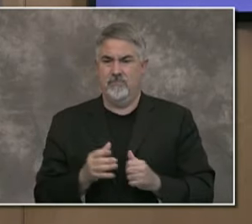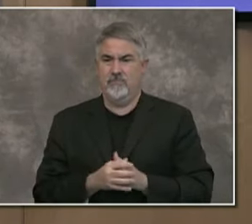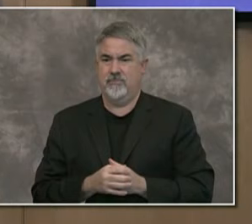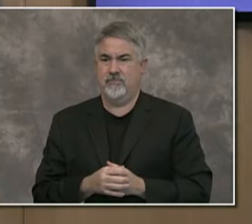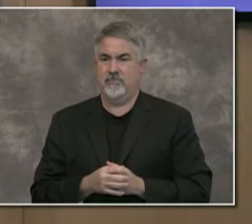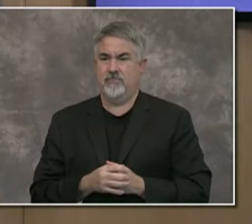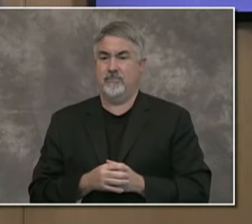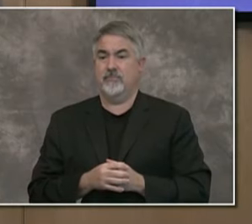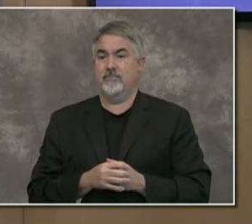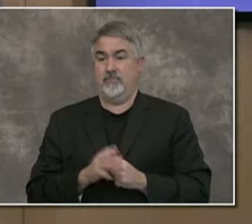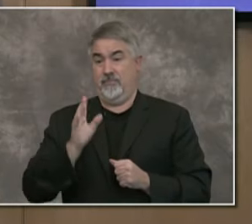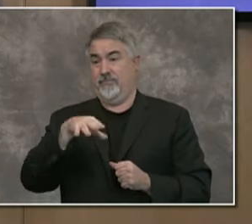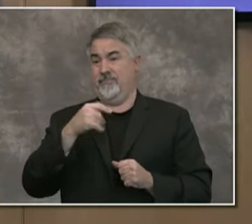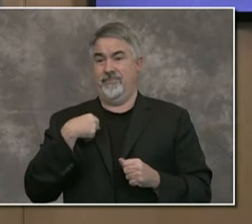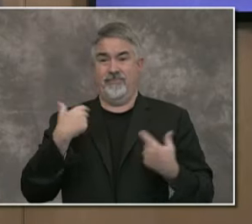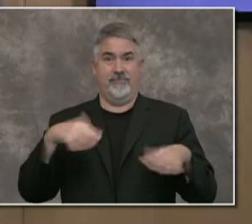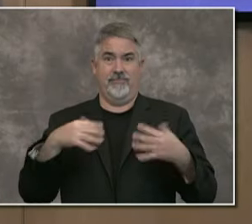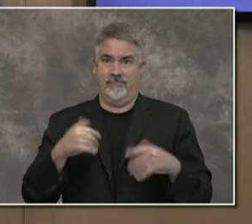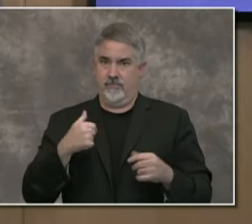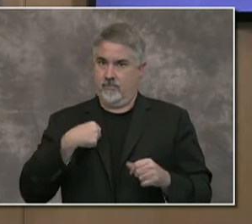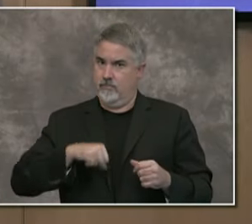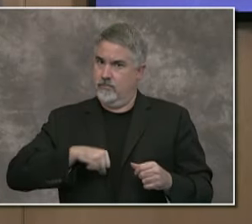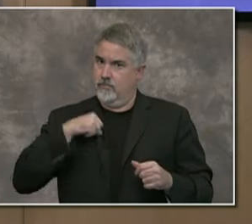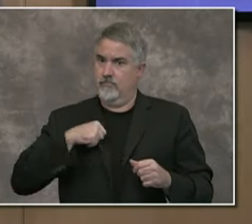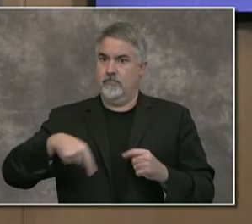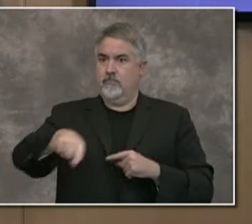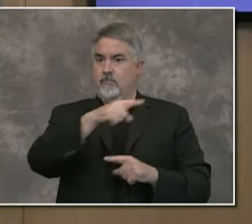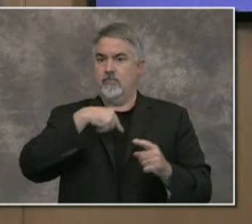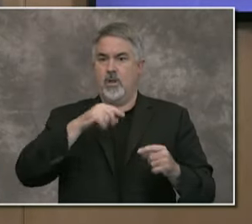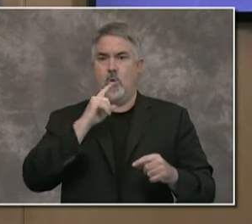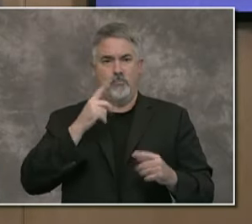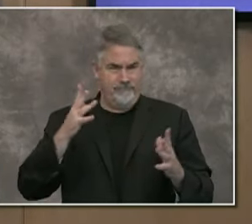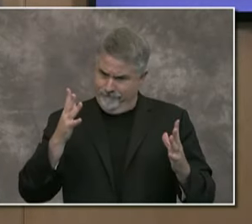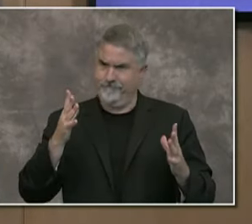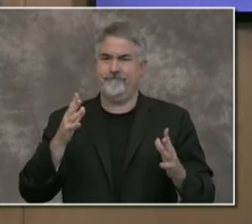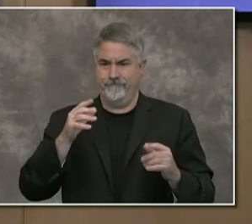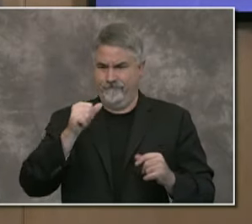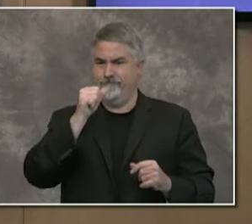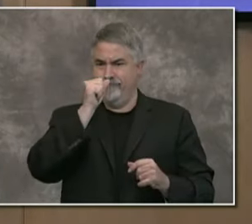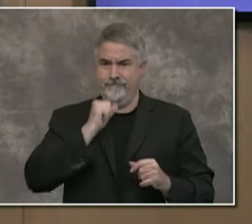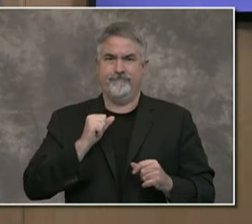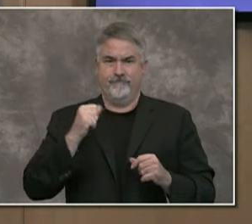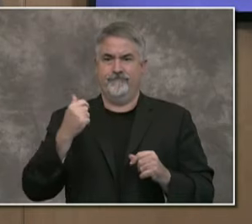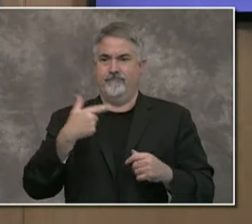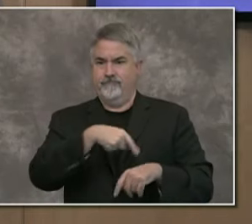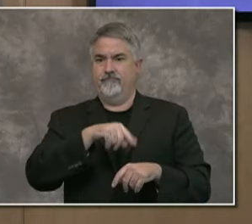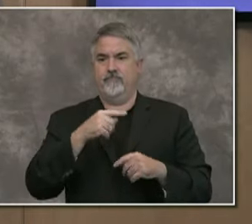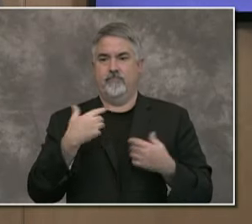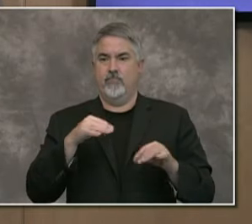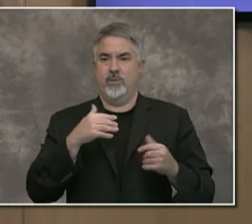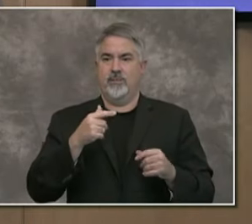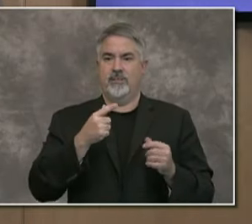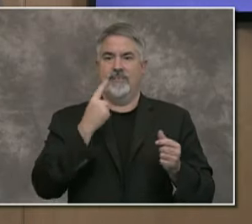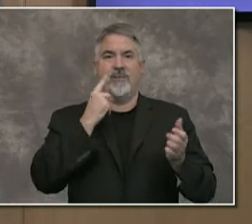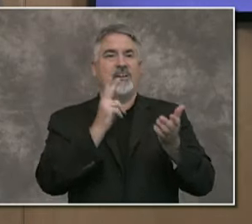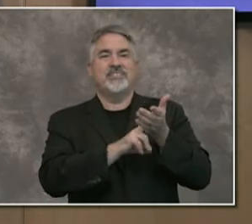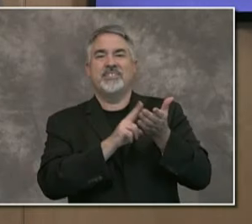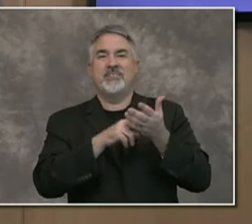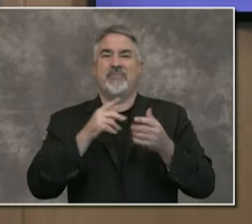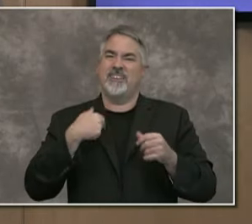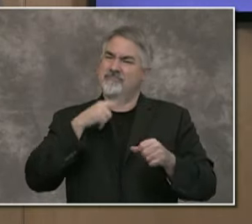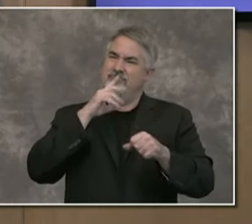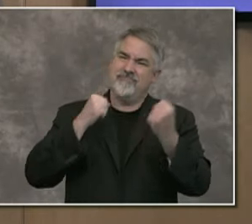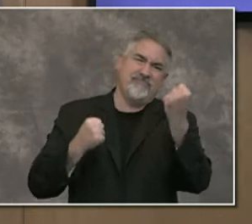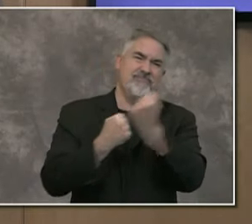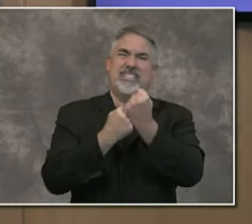to all of the San Diegans who heeded our call. We put out a call for individuals to sign up for our Reserve Medical